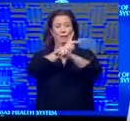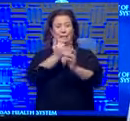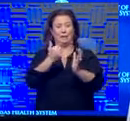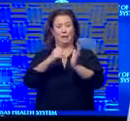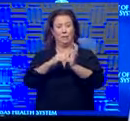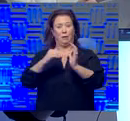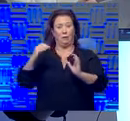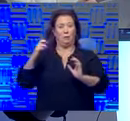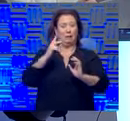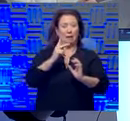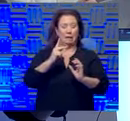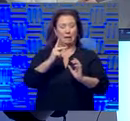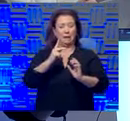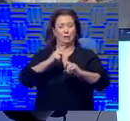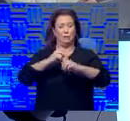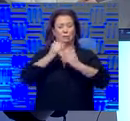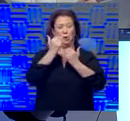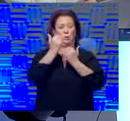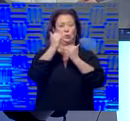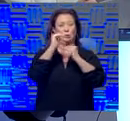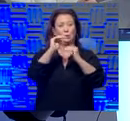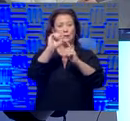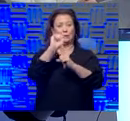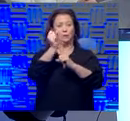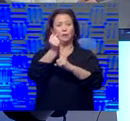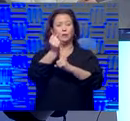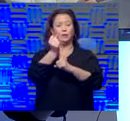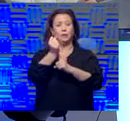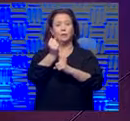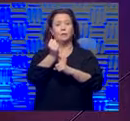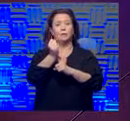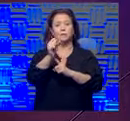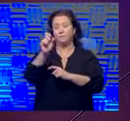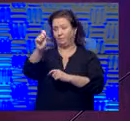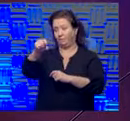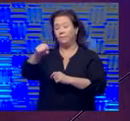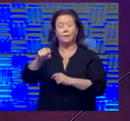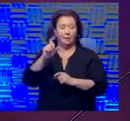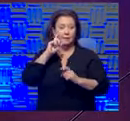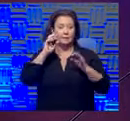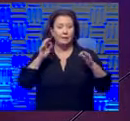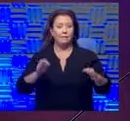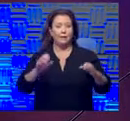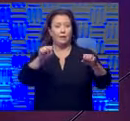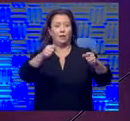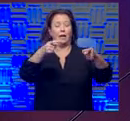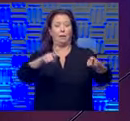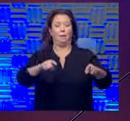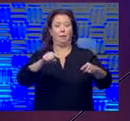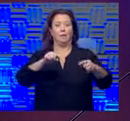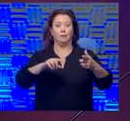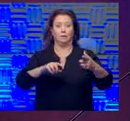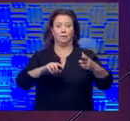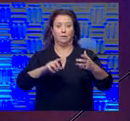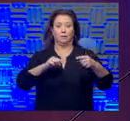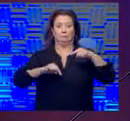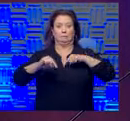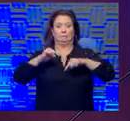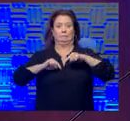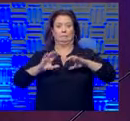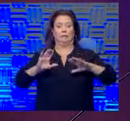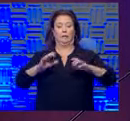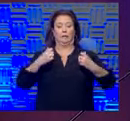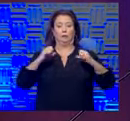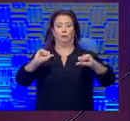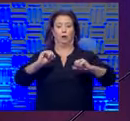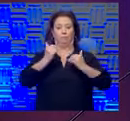back into more of a restricted situation? I think there definitely could have backtracking that would require that to be